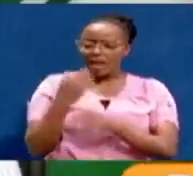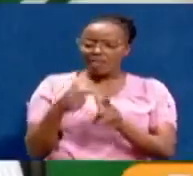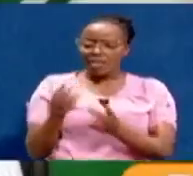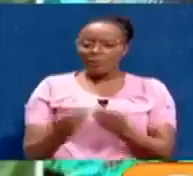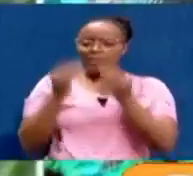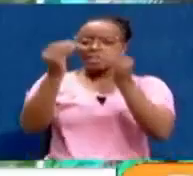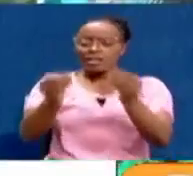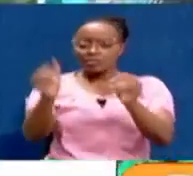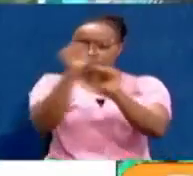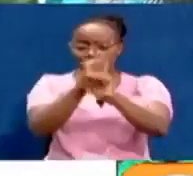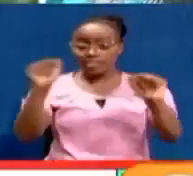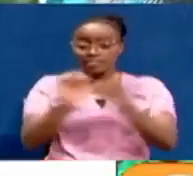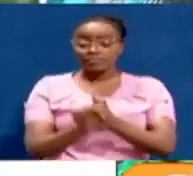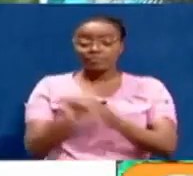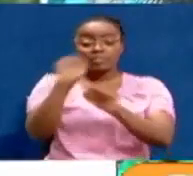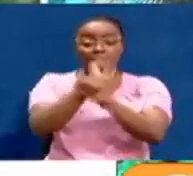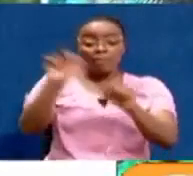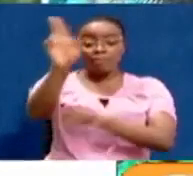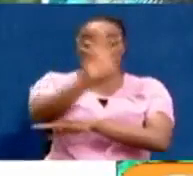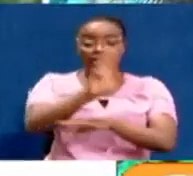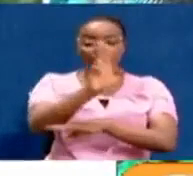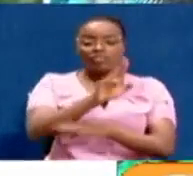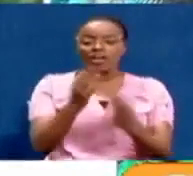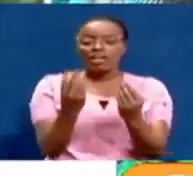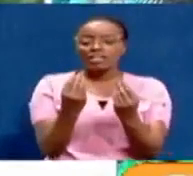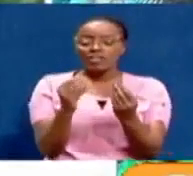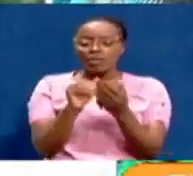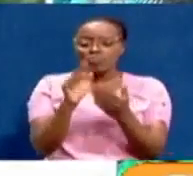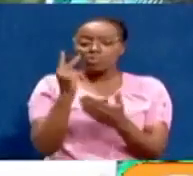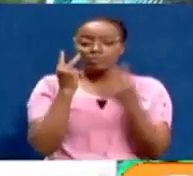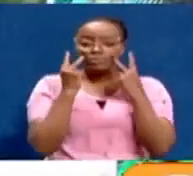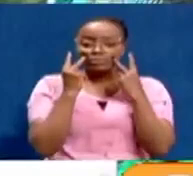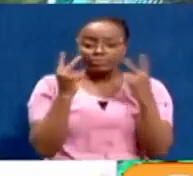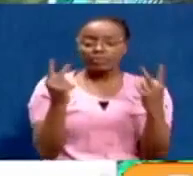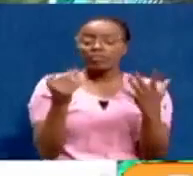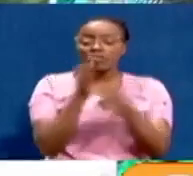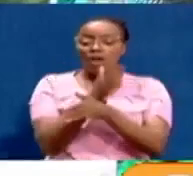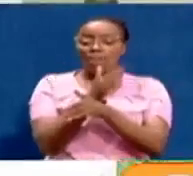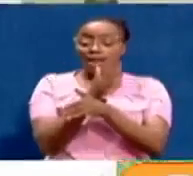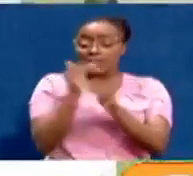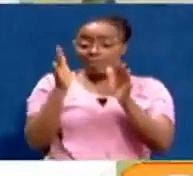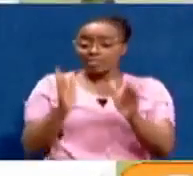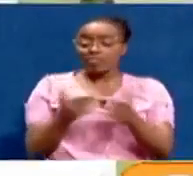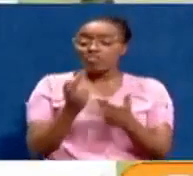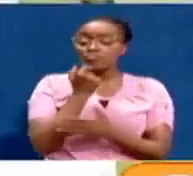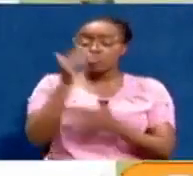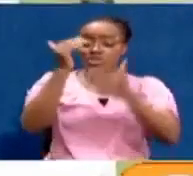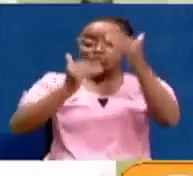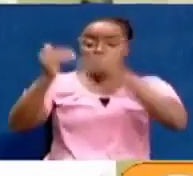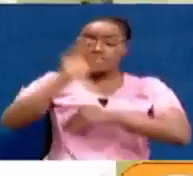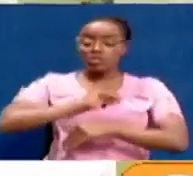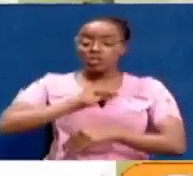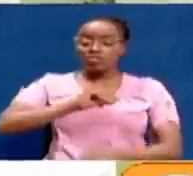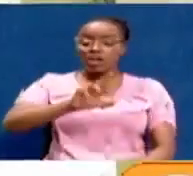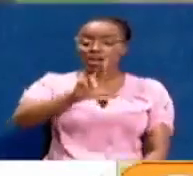to the head of state. President Uhuru Kenyatta is easily the most visible brand ambassador of Moi